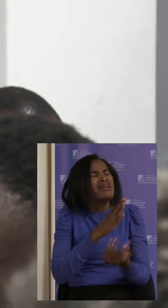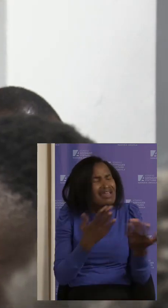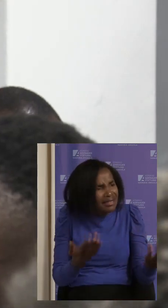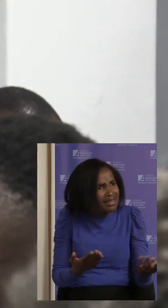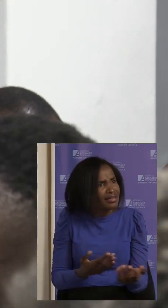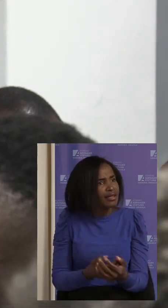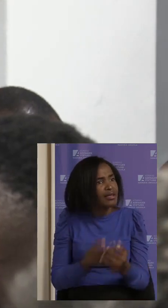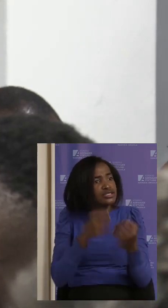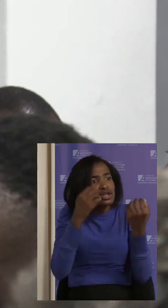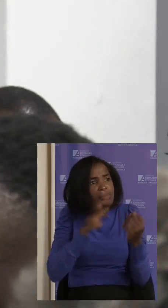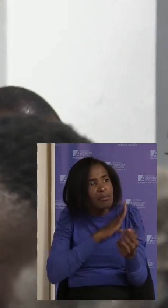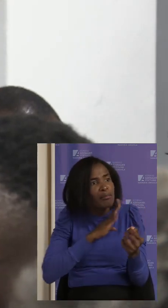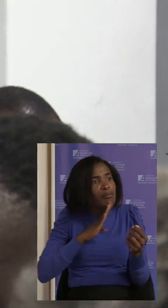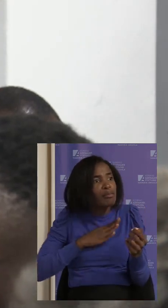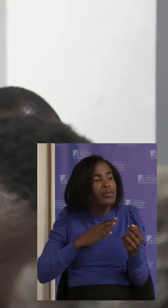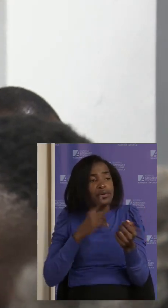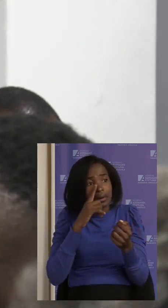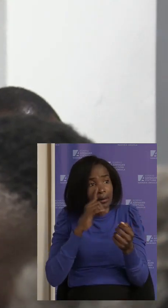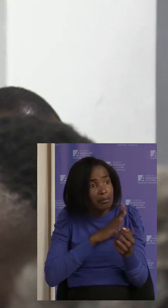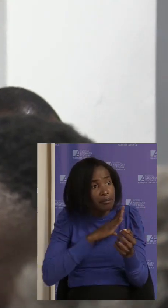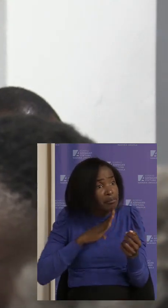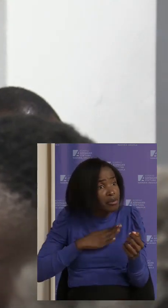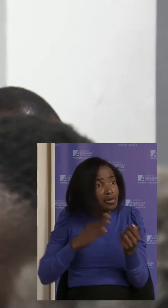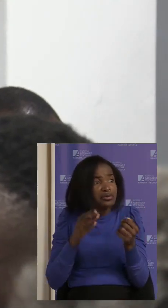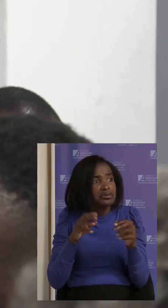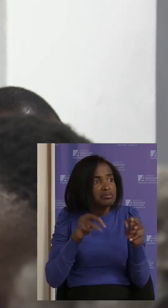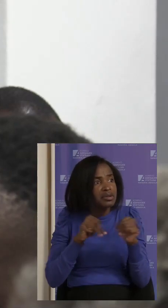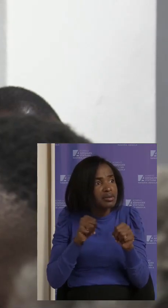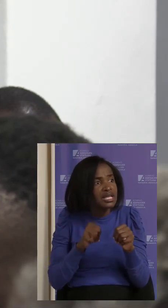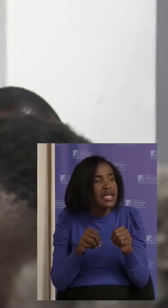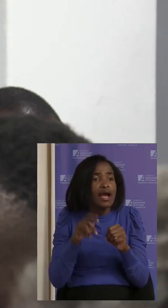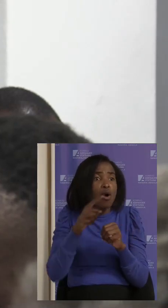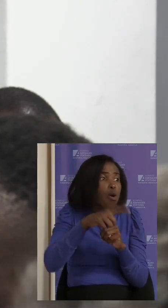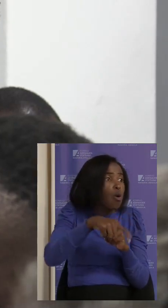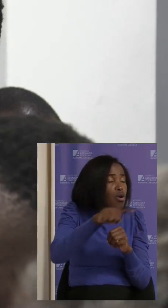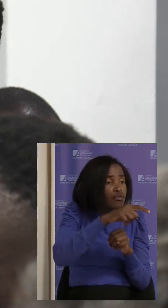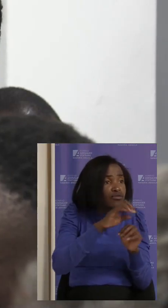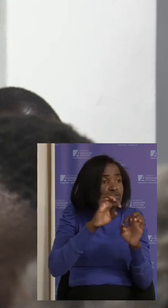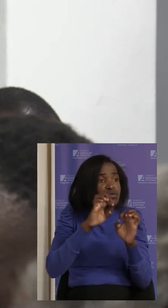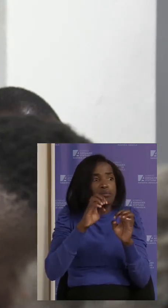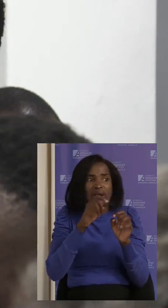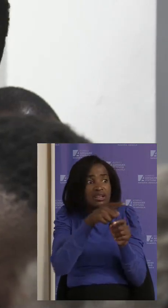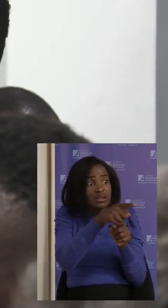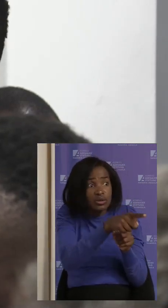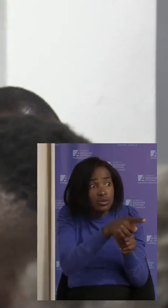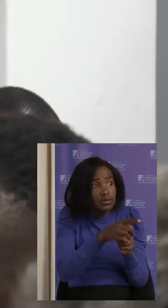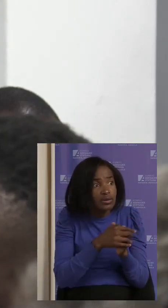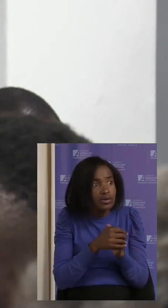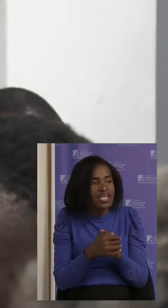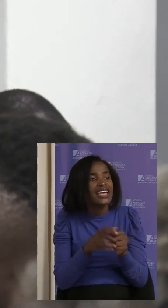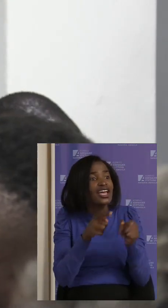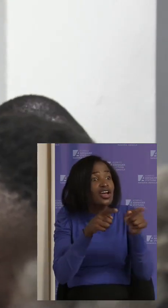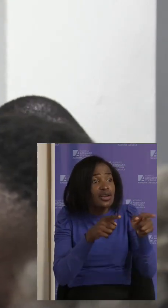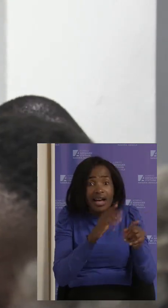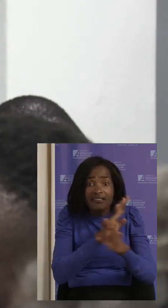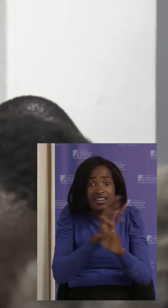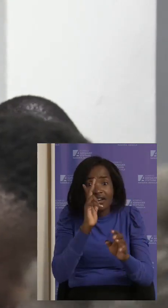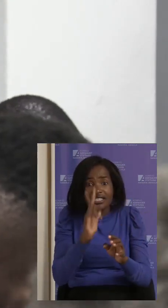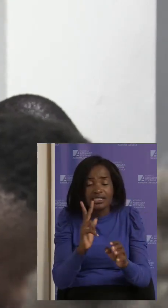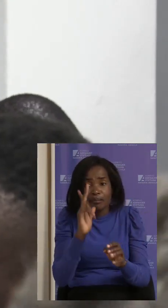in how to manage accounting of the school, and all of you are educated, but nobody is going to a school and saying, can I be a school board member?